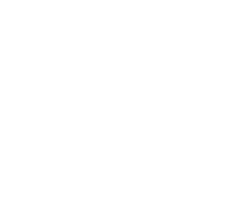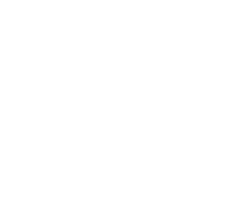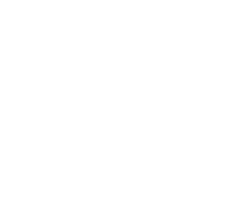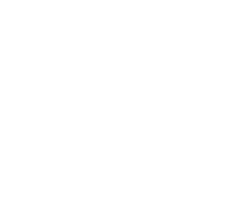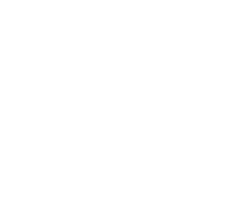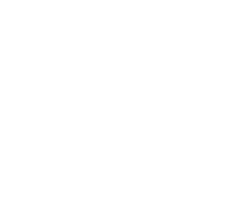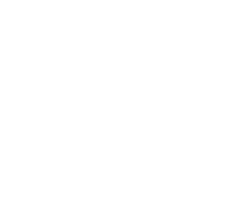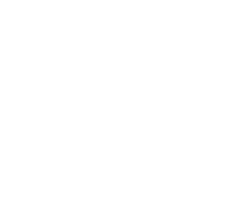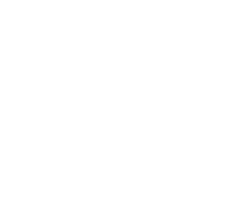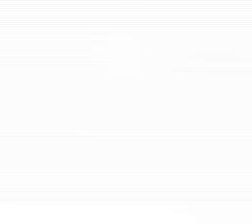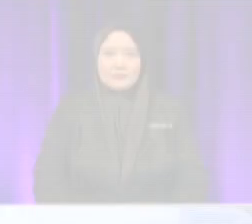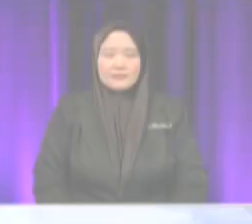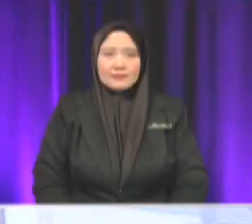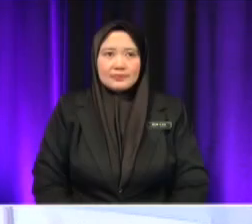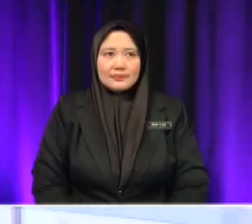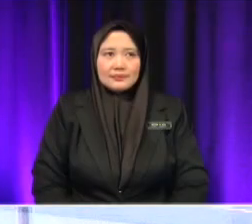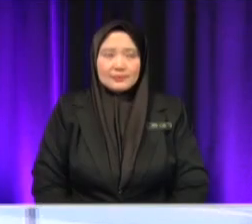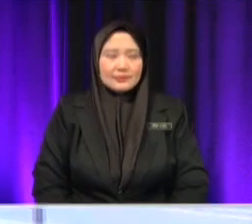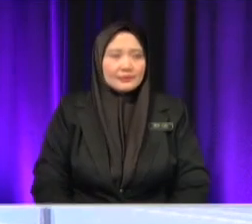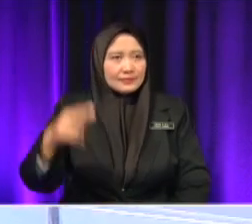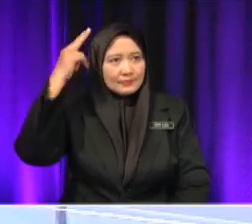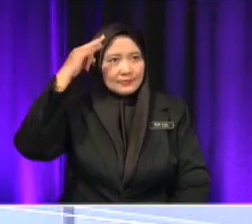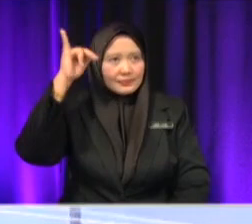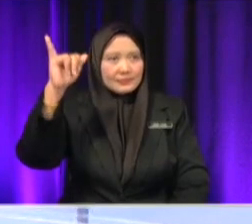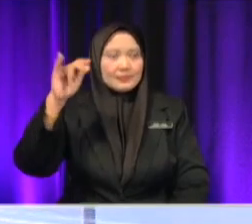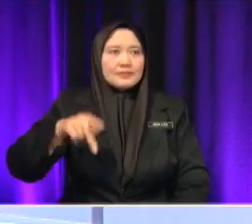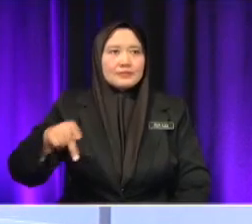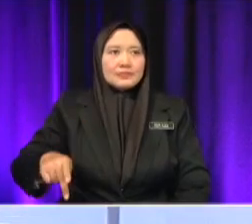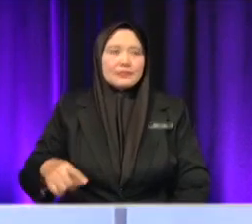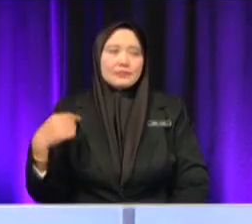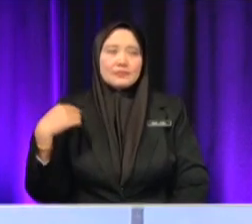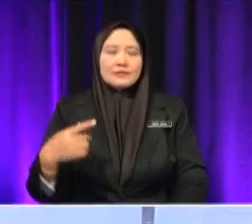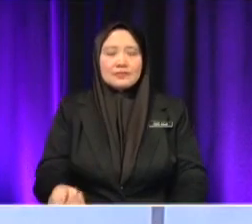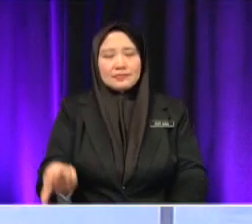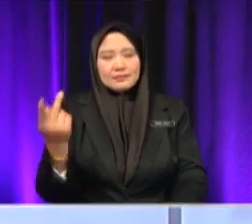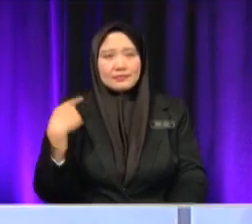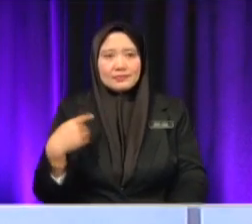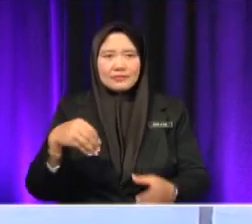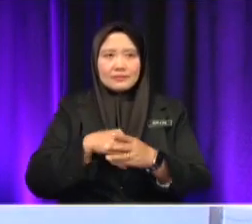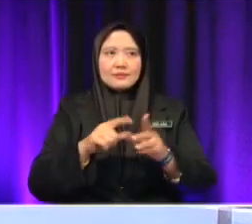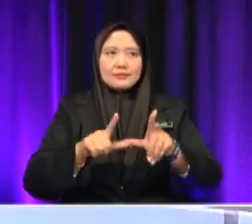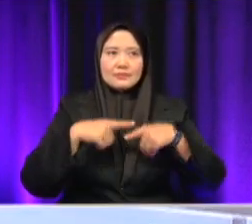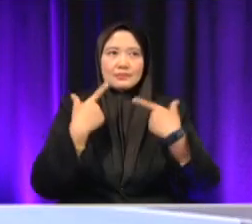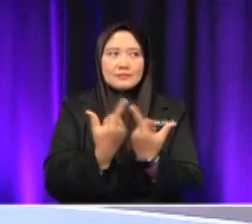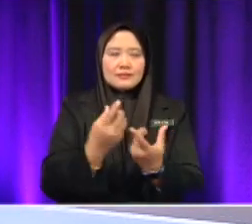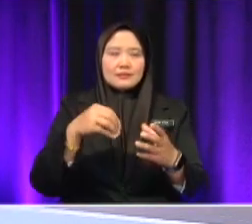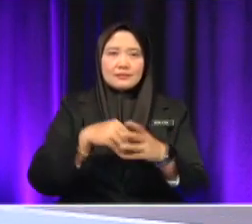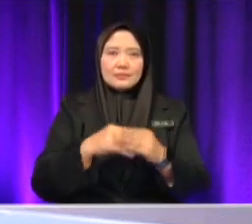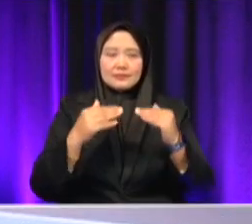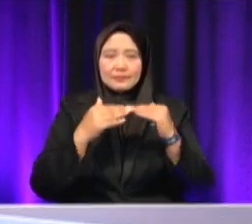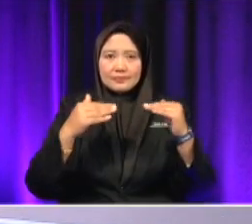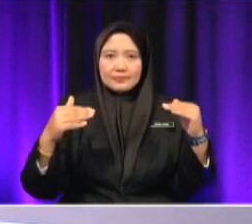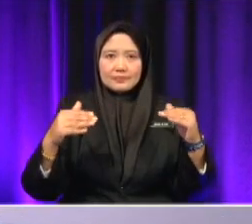EduwebTV KPM. Hi pupils, welcome back to class. Today we are going for slot menengah atas for Bahasa